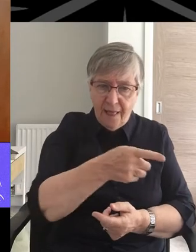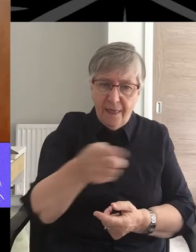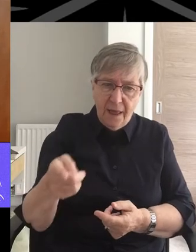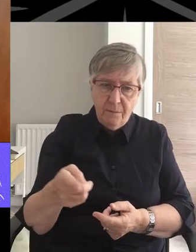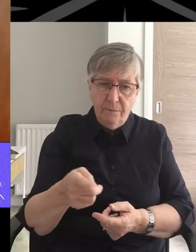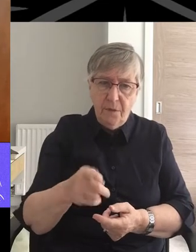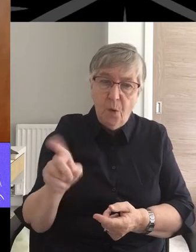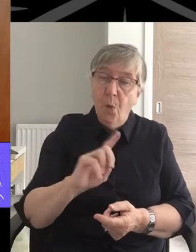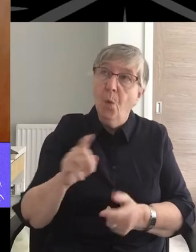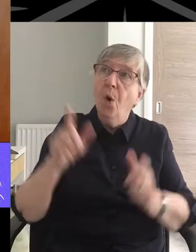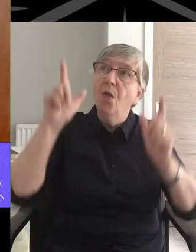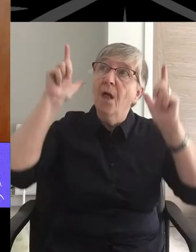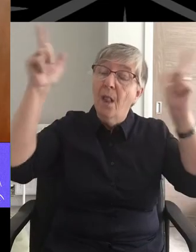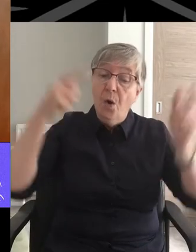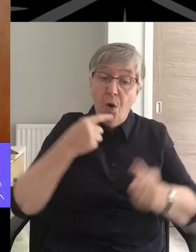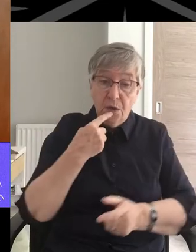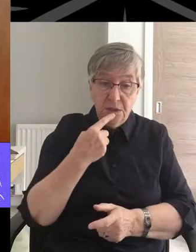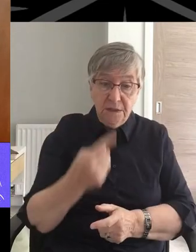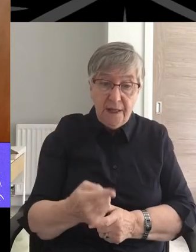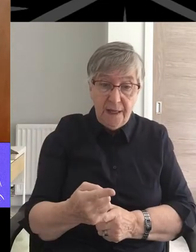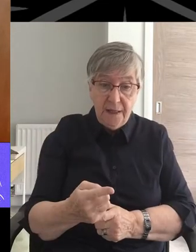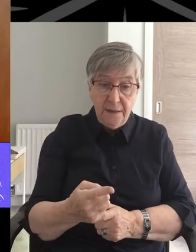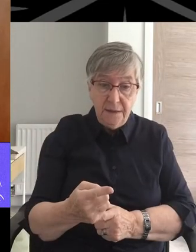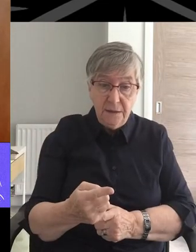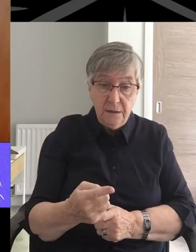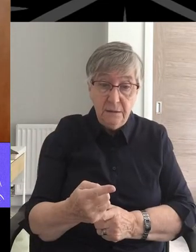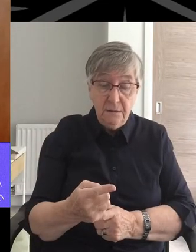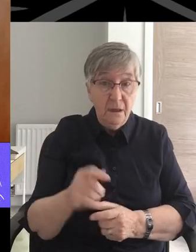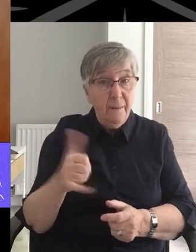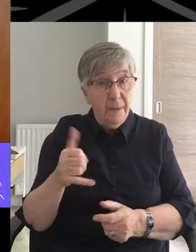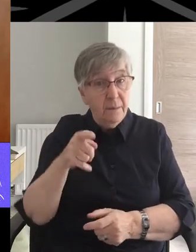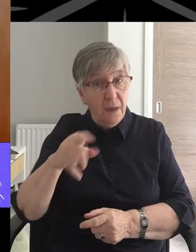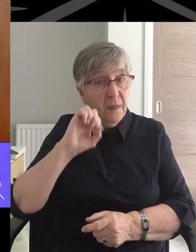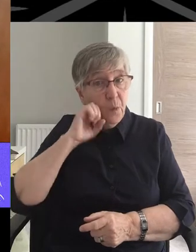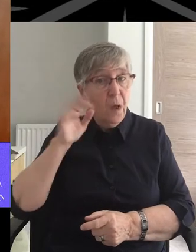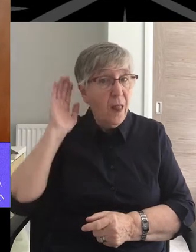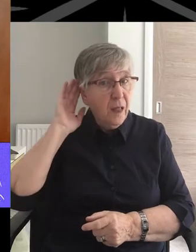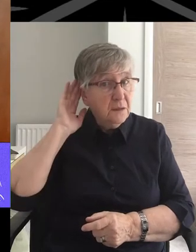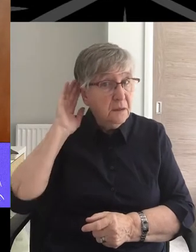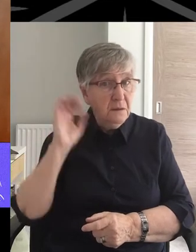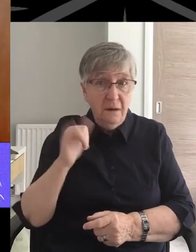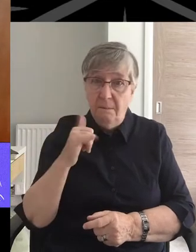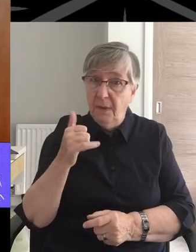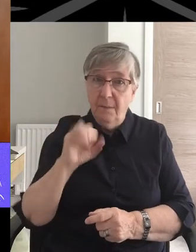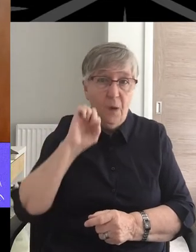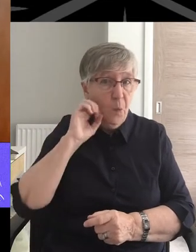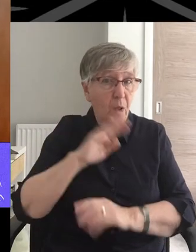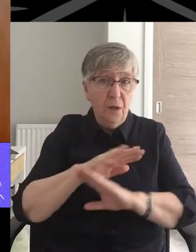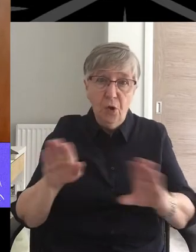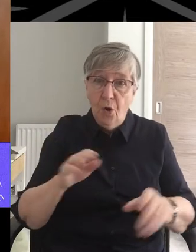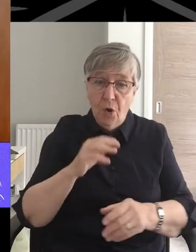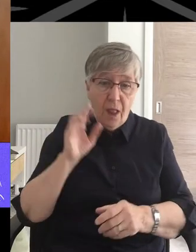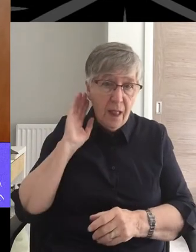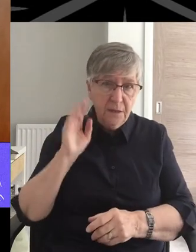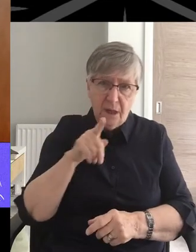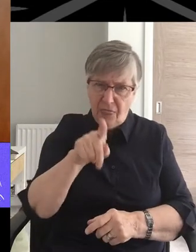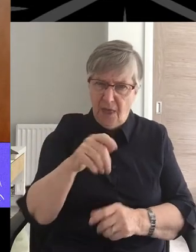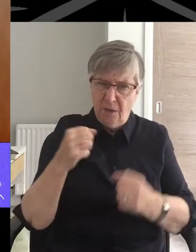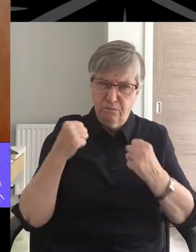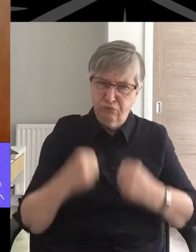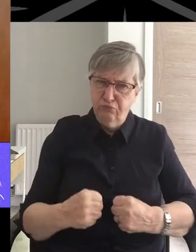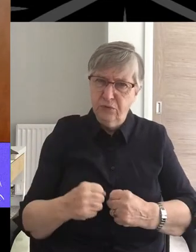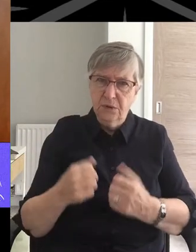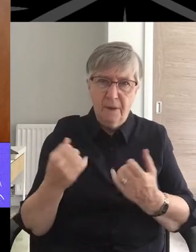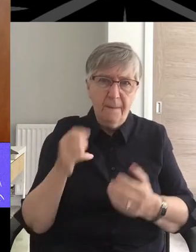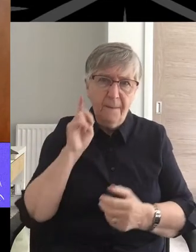them, 'This is what the Sovereign Lord says.' And whether they listen or fail to listen, for they are a rebellious people,